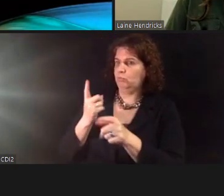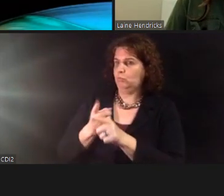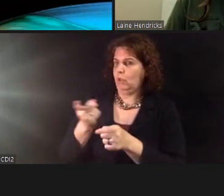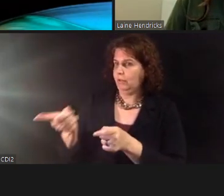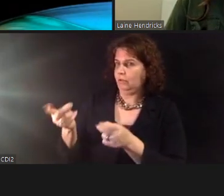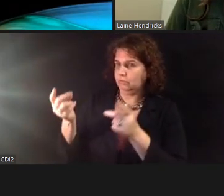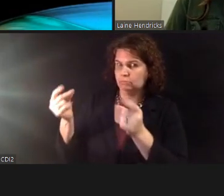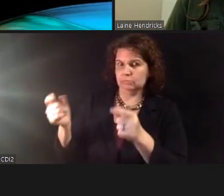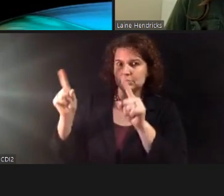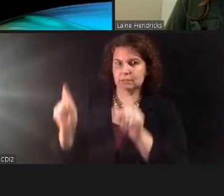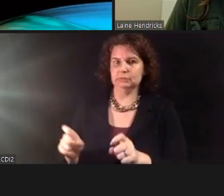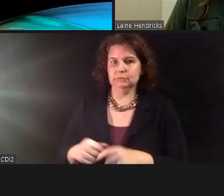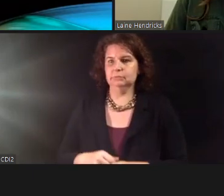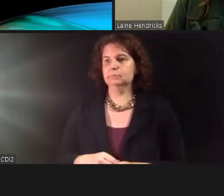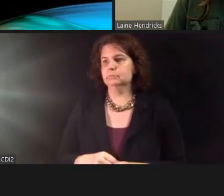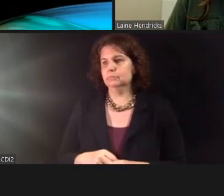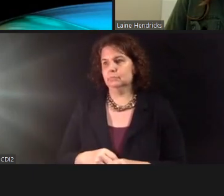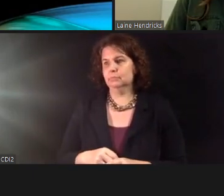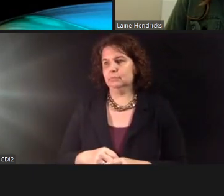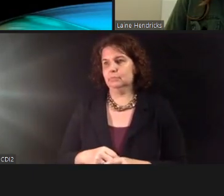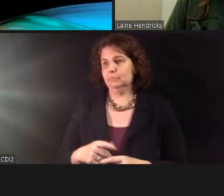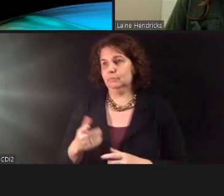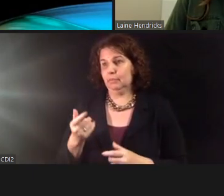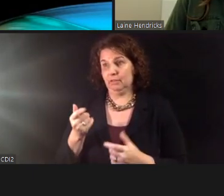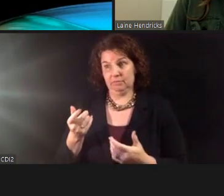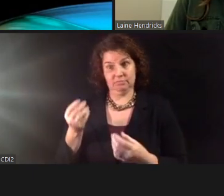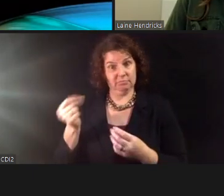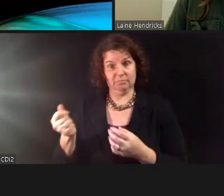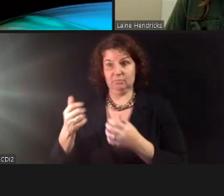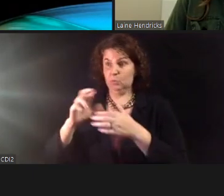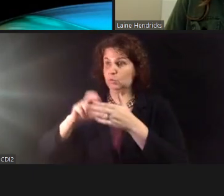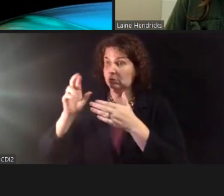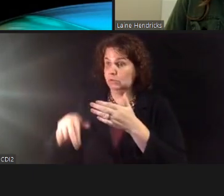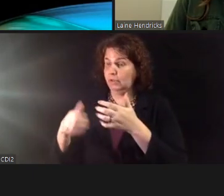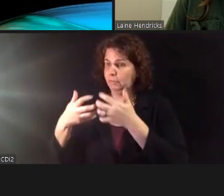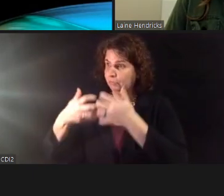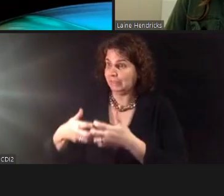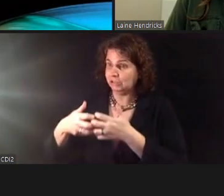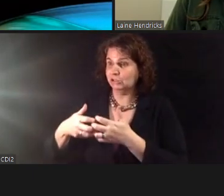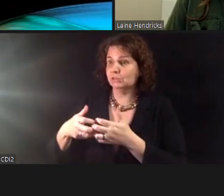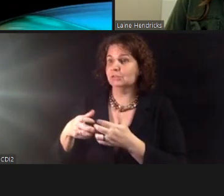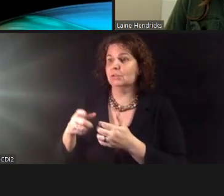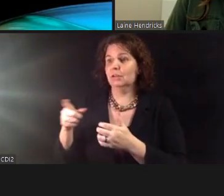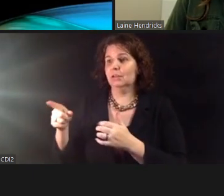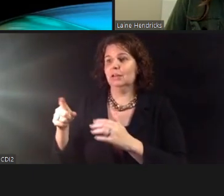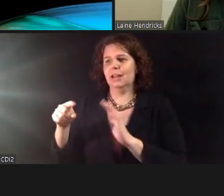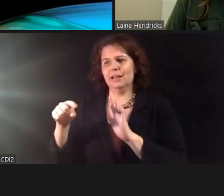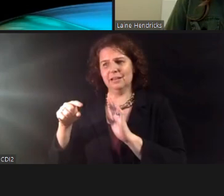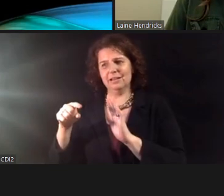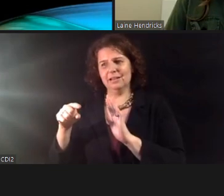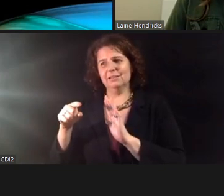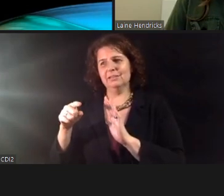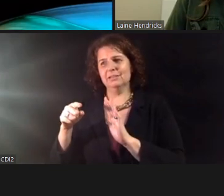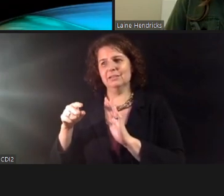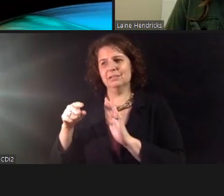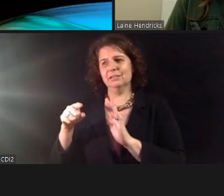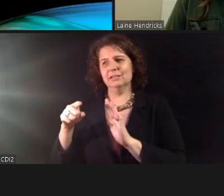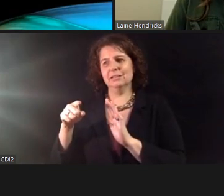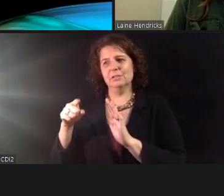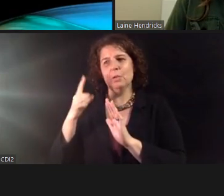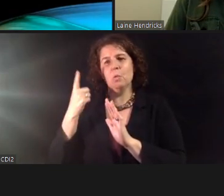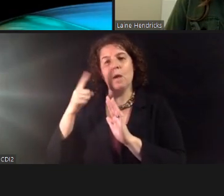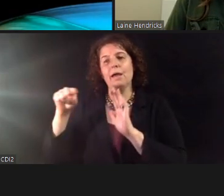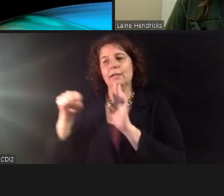minute turnaround. The trade-off for those rapid point of care testing is that the